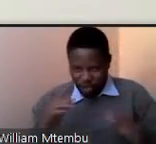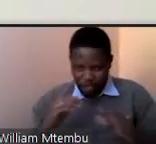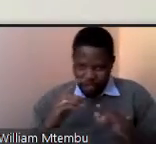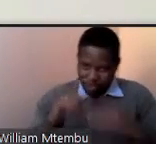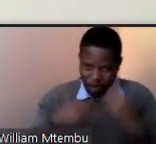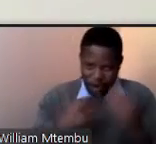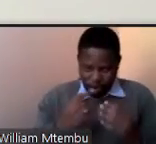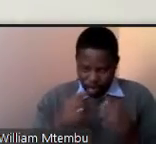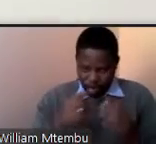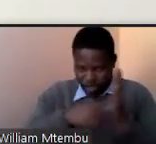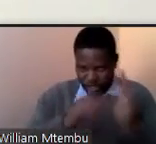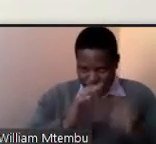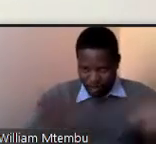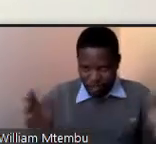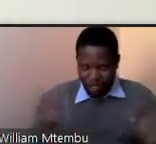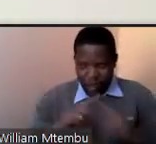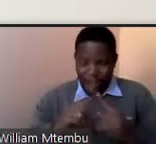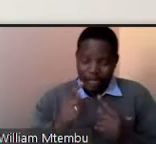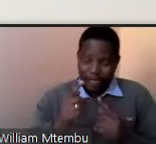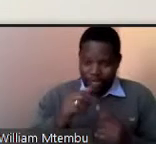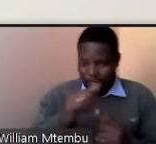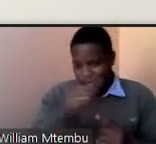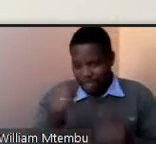also look into other avenues.